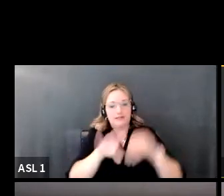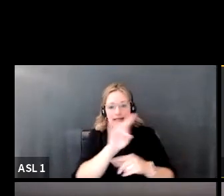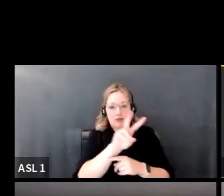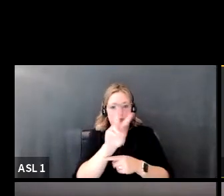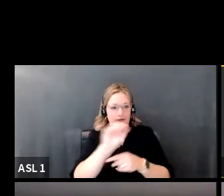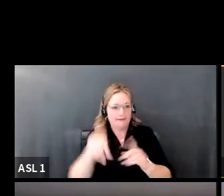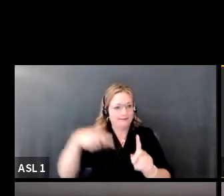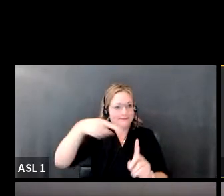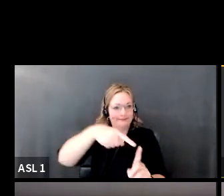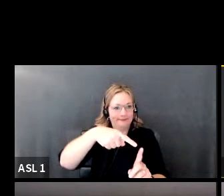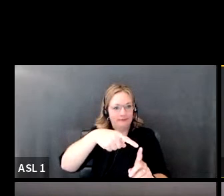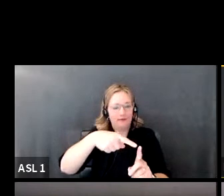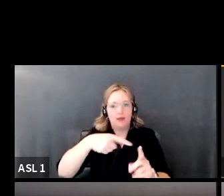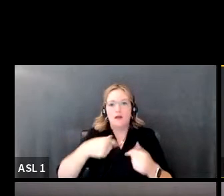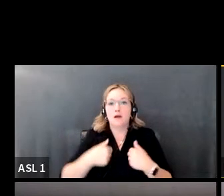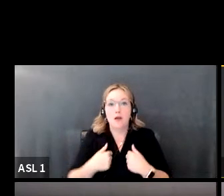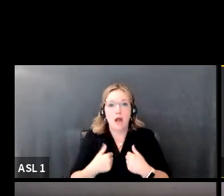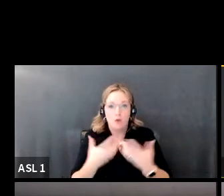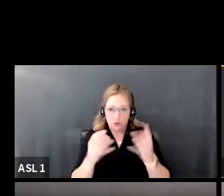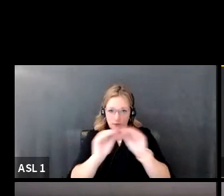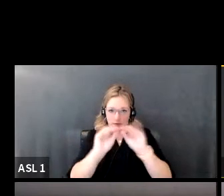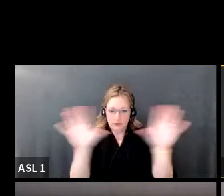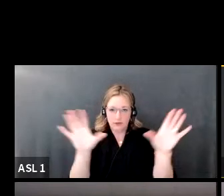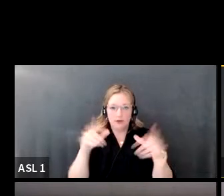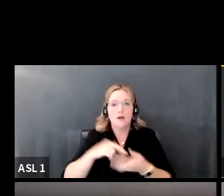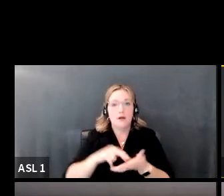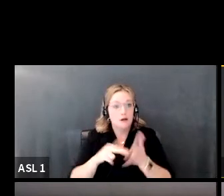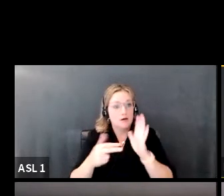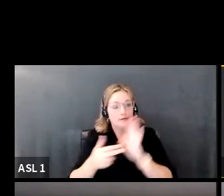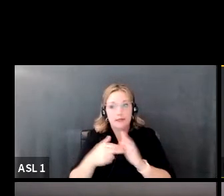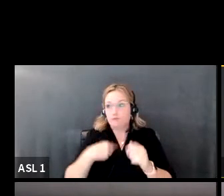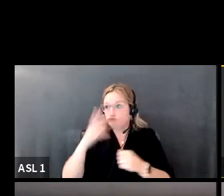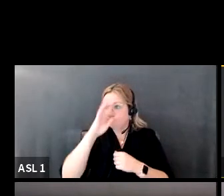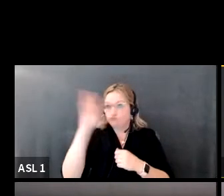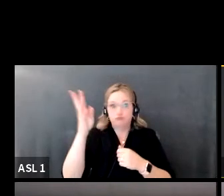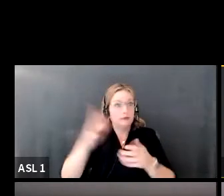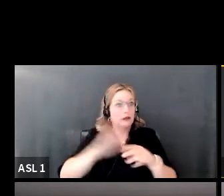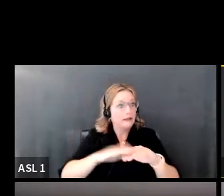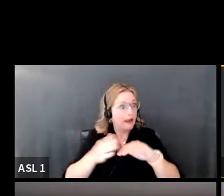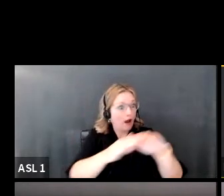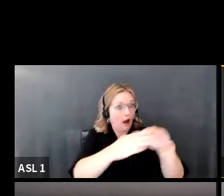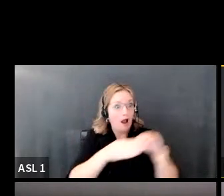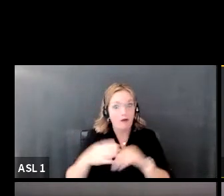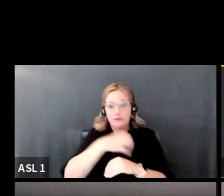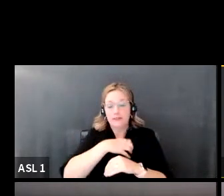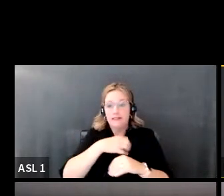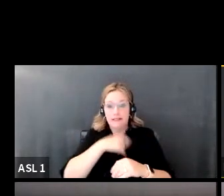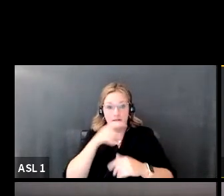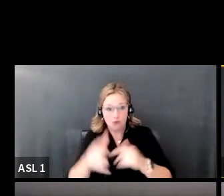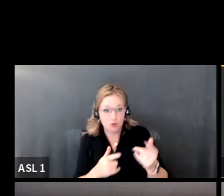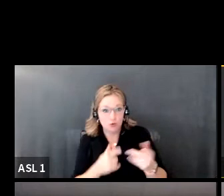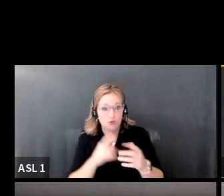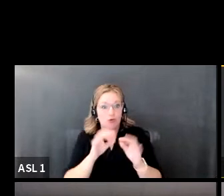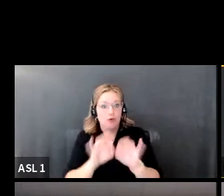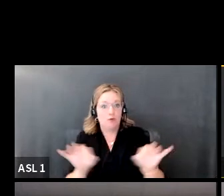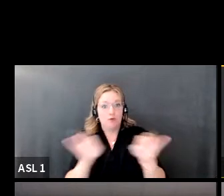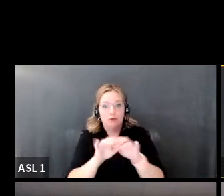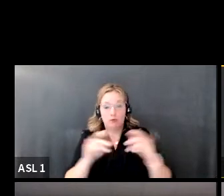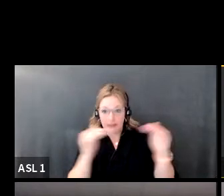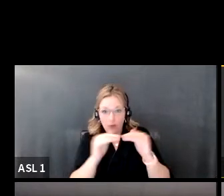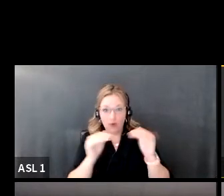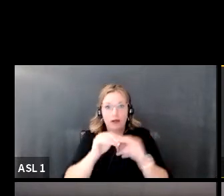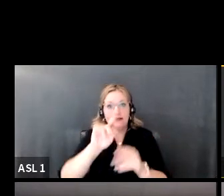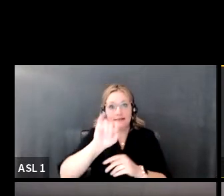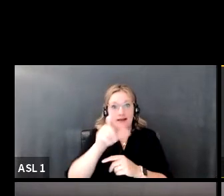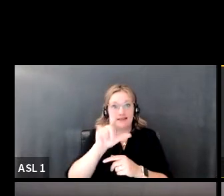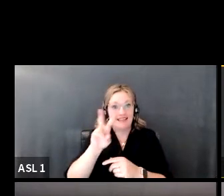clear i am in no way advocating for an arbitrary number of layoffs to meet a tax levy target the board